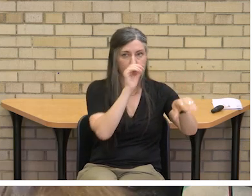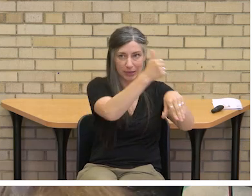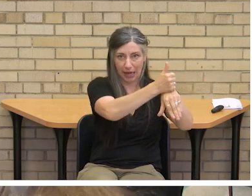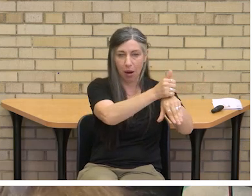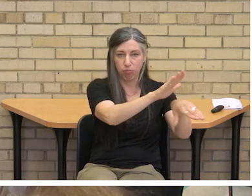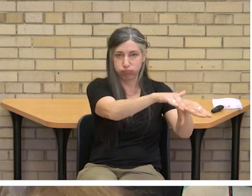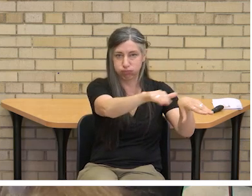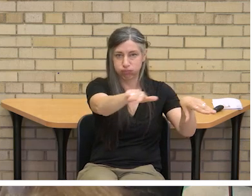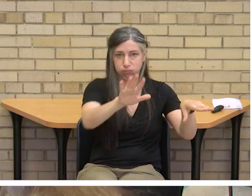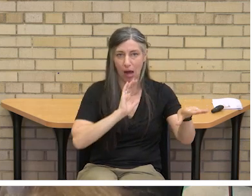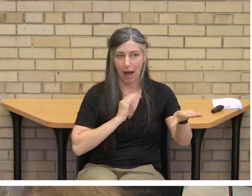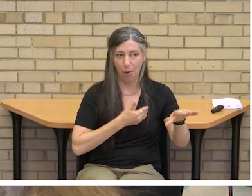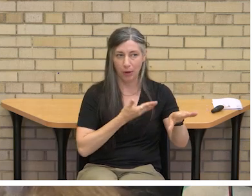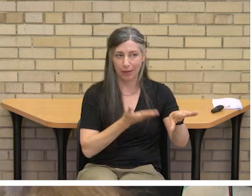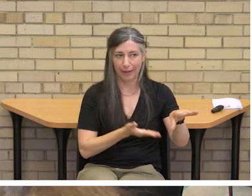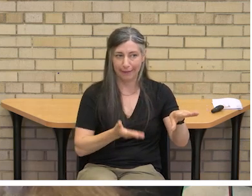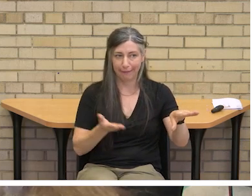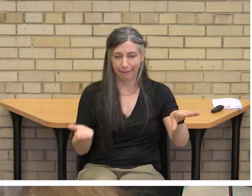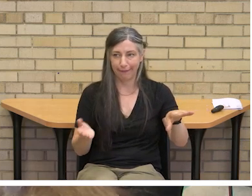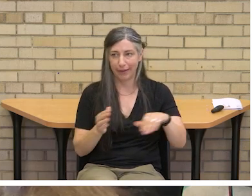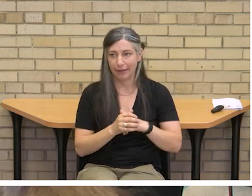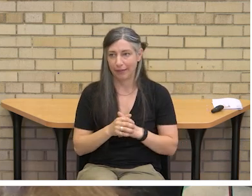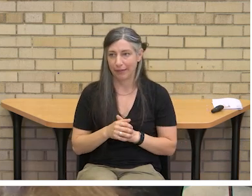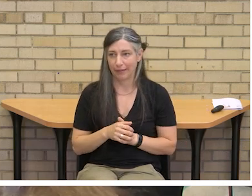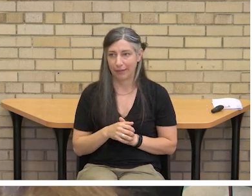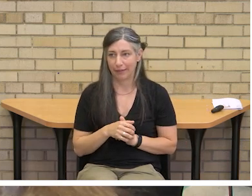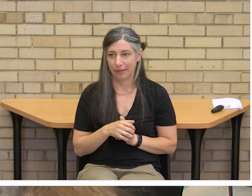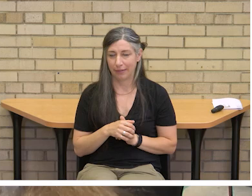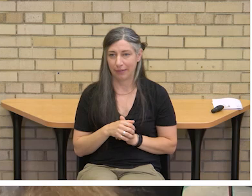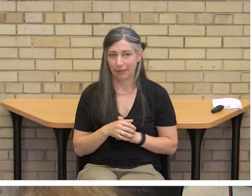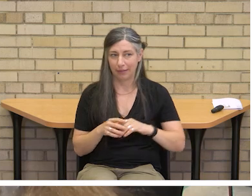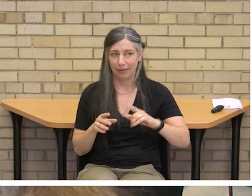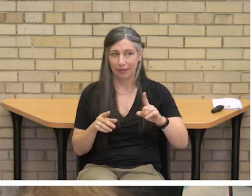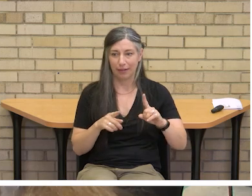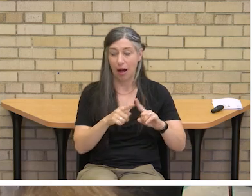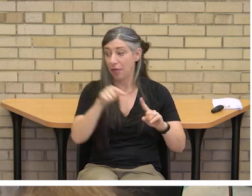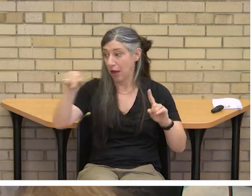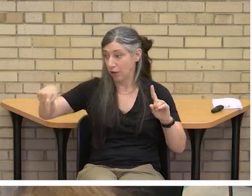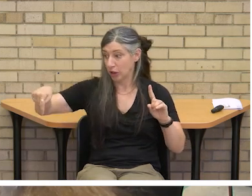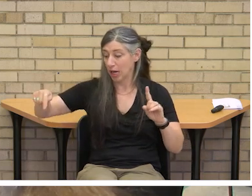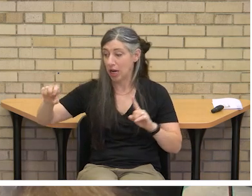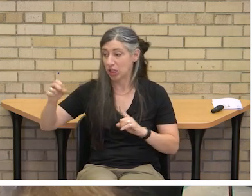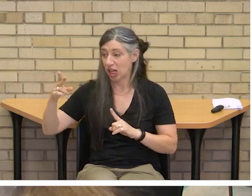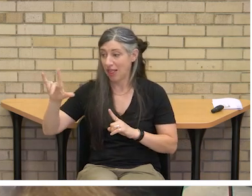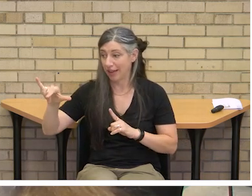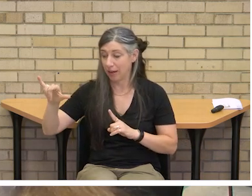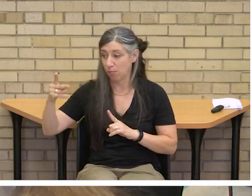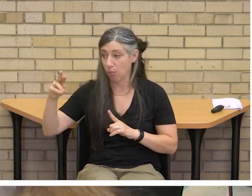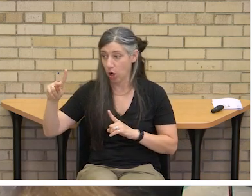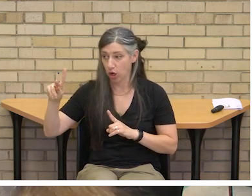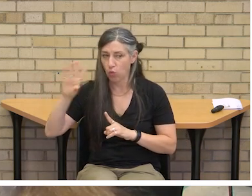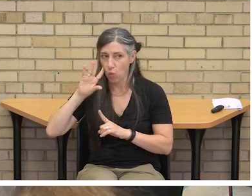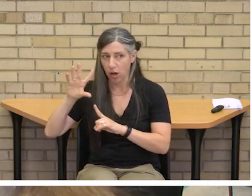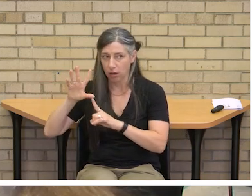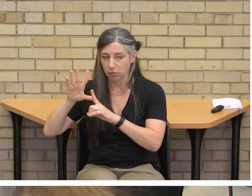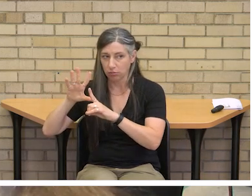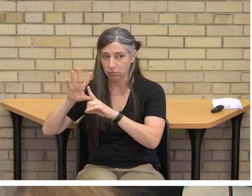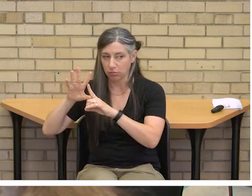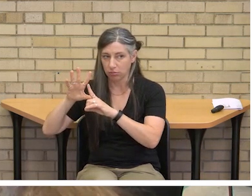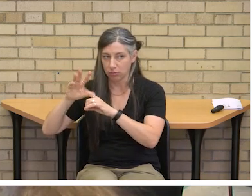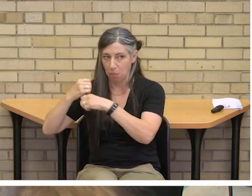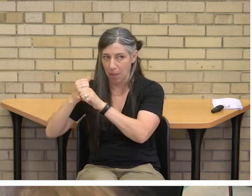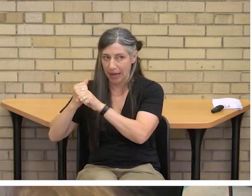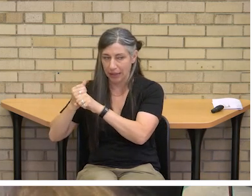area for us. On the other side of the bridge, on the Schenley Park side, we'll be cutting a much smaller access